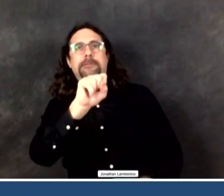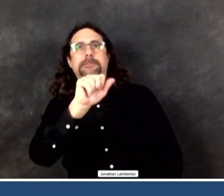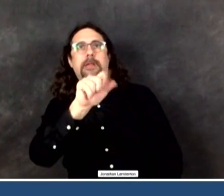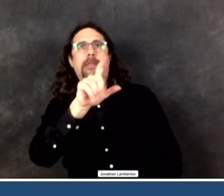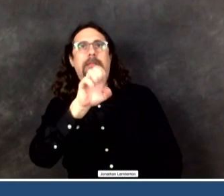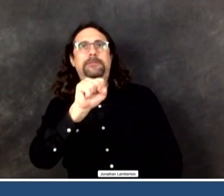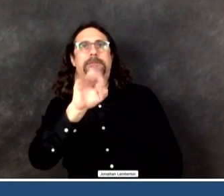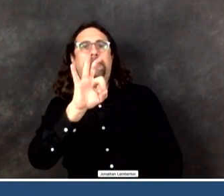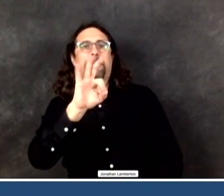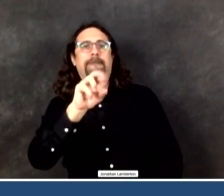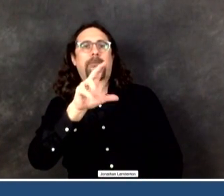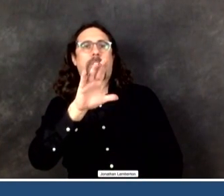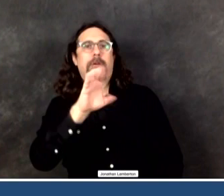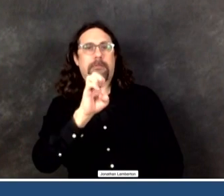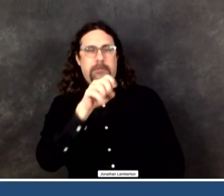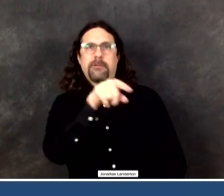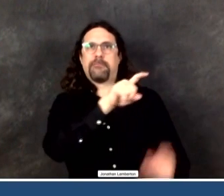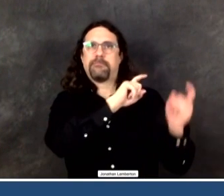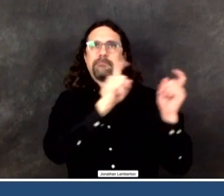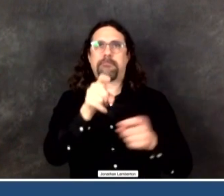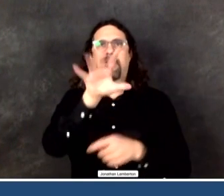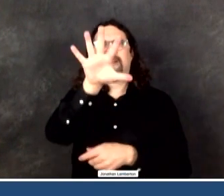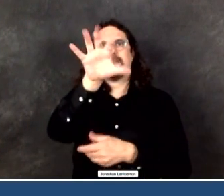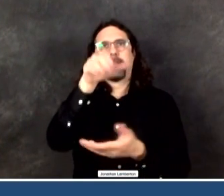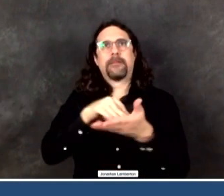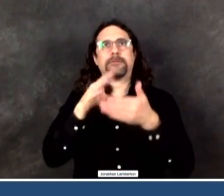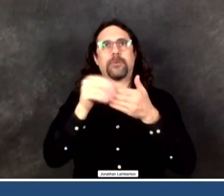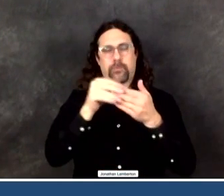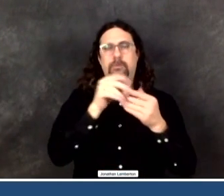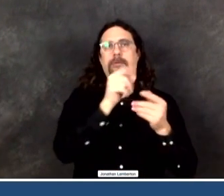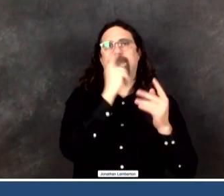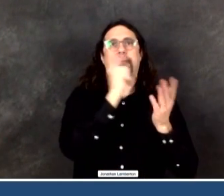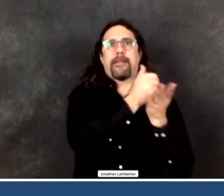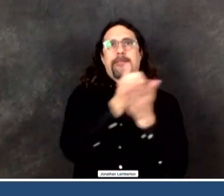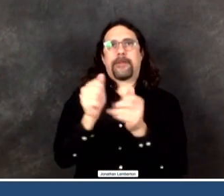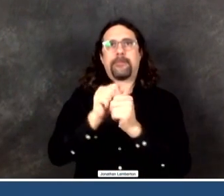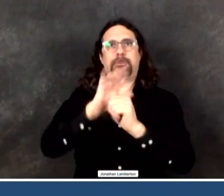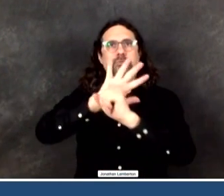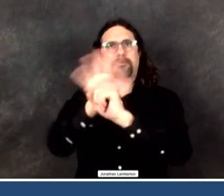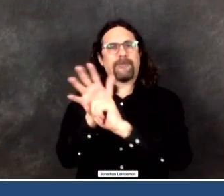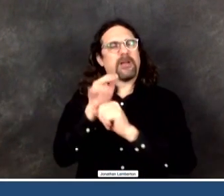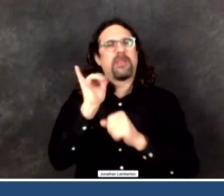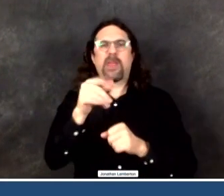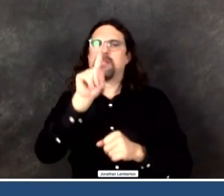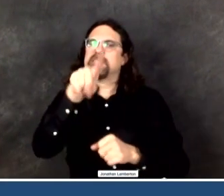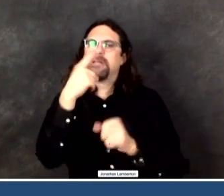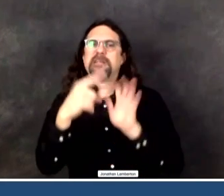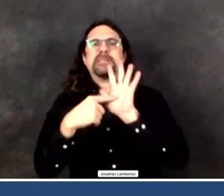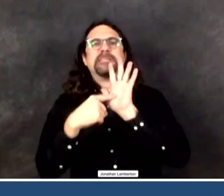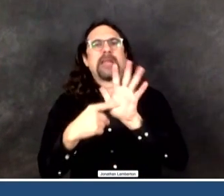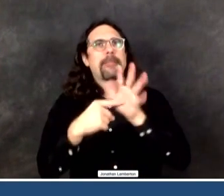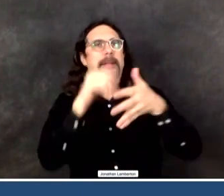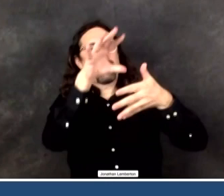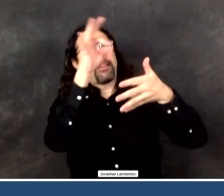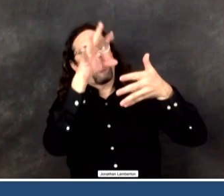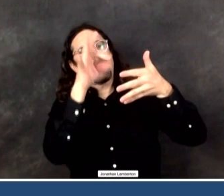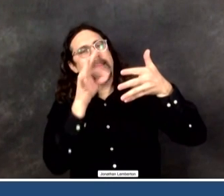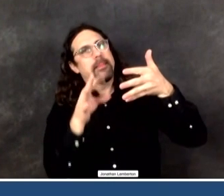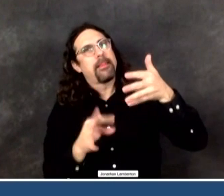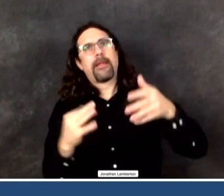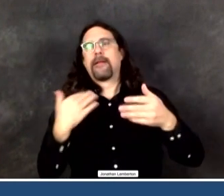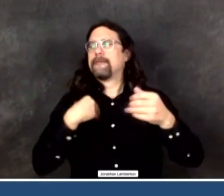over the city, all over the country, and we are so appreciative. And I'll close before a few words in Spanish by saying, look, even in the midst